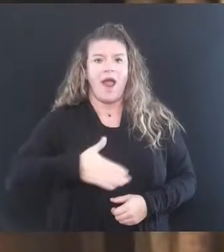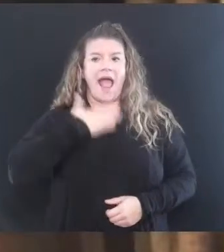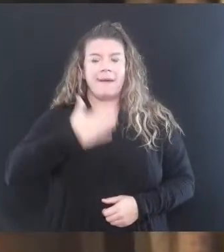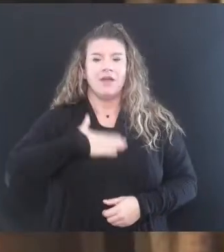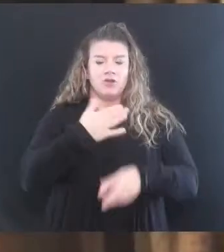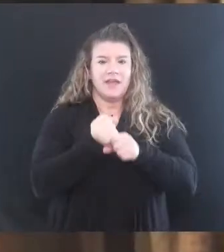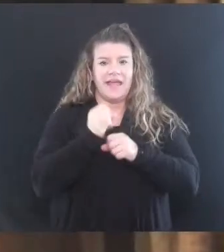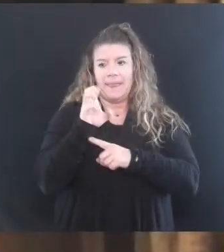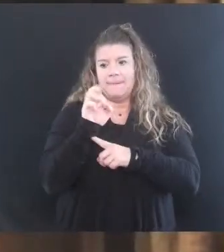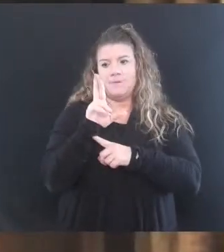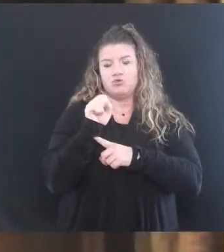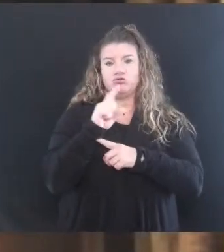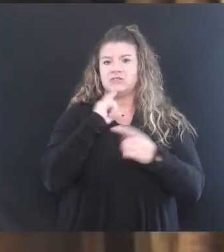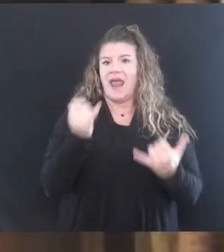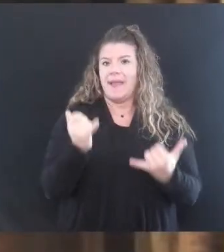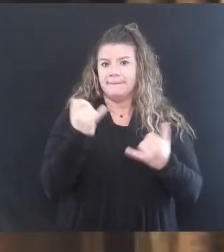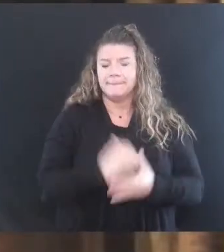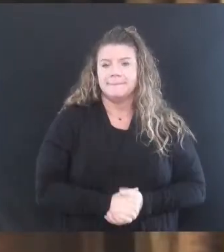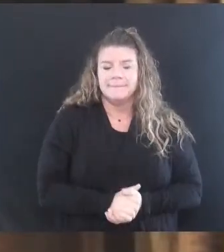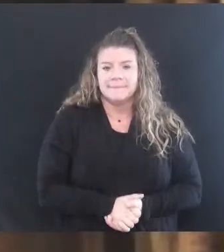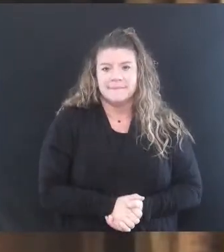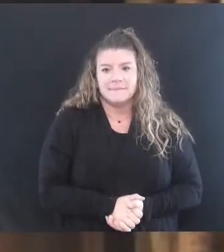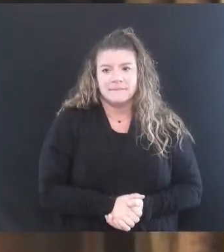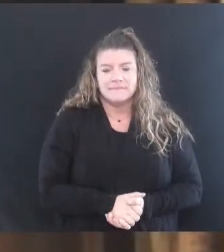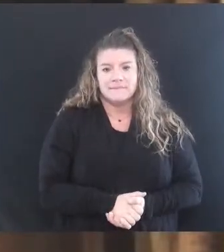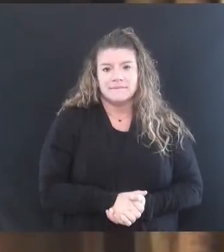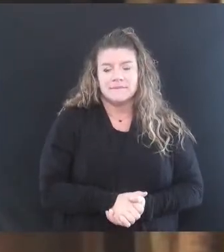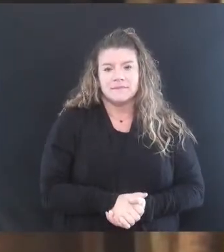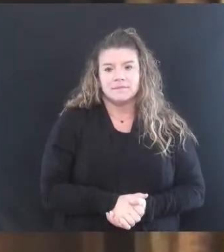have these boosters available today.